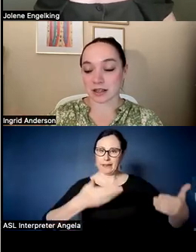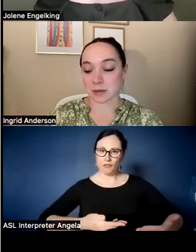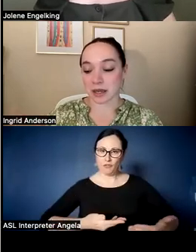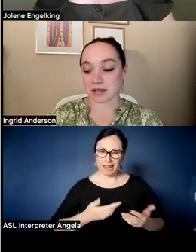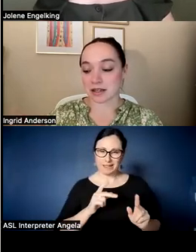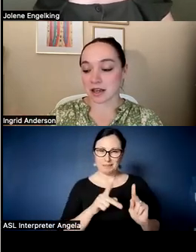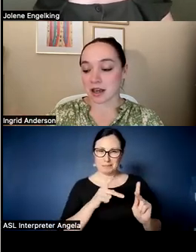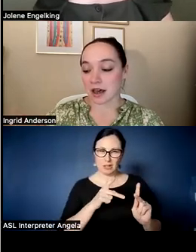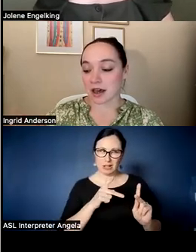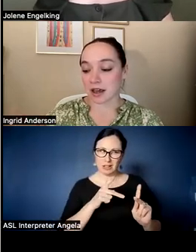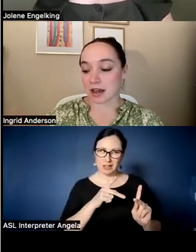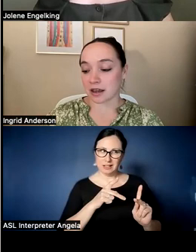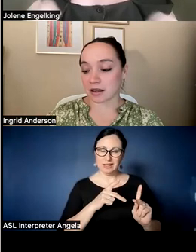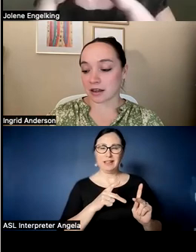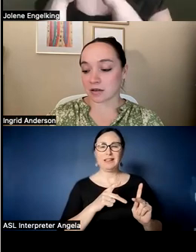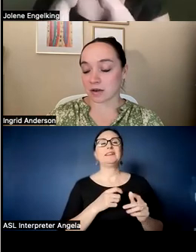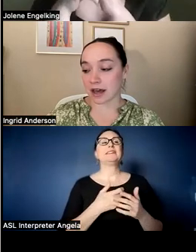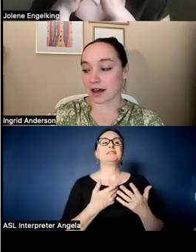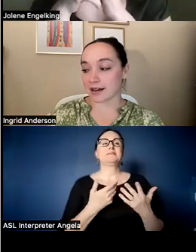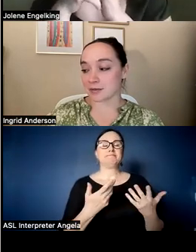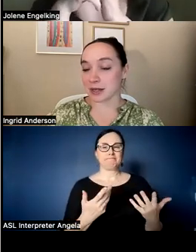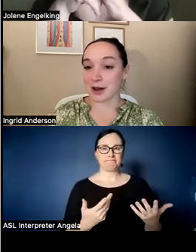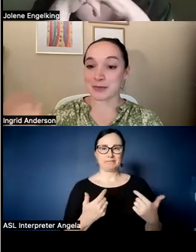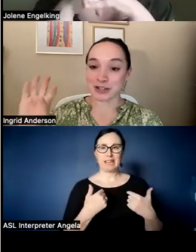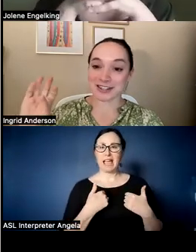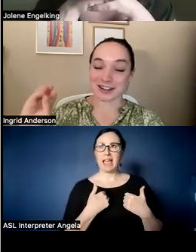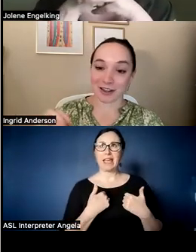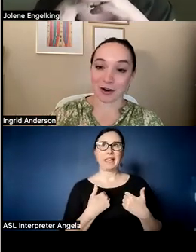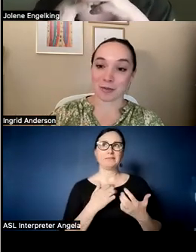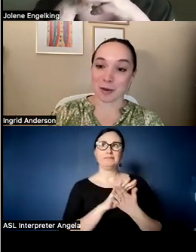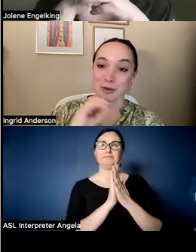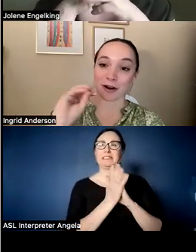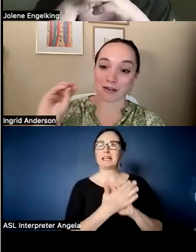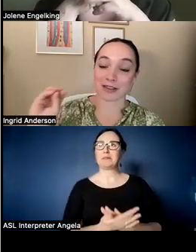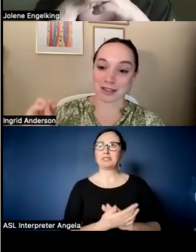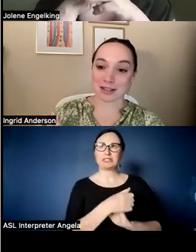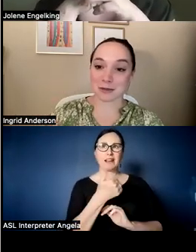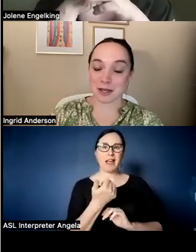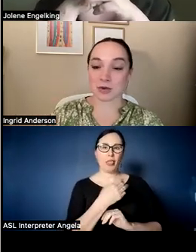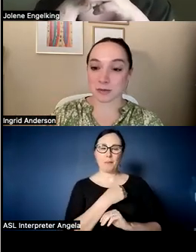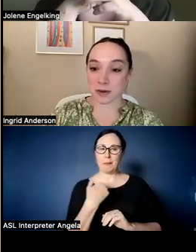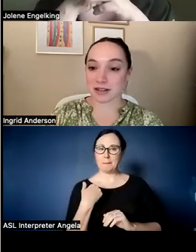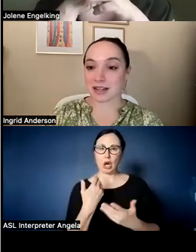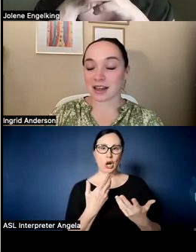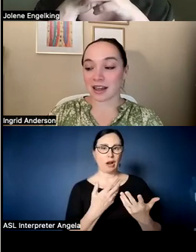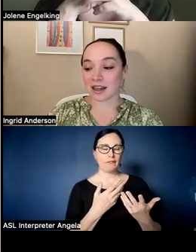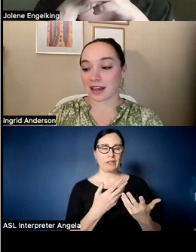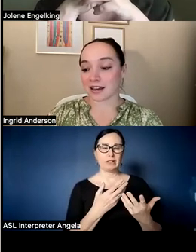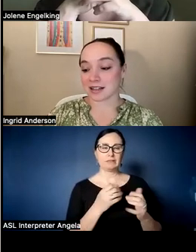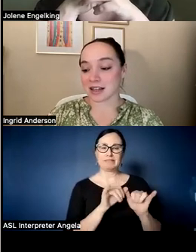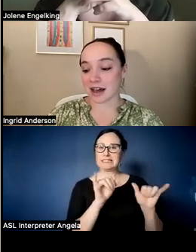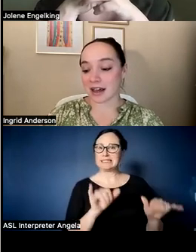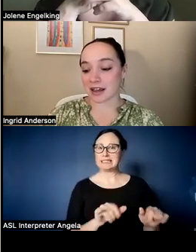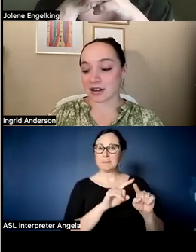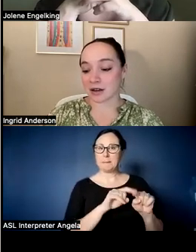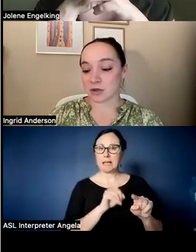into that space, I had become just another member of the systems-based response.